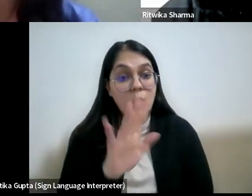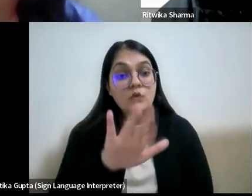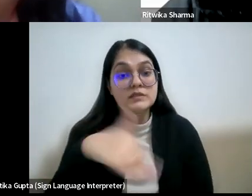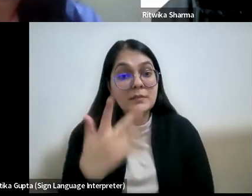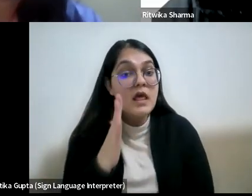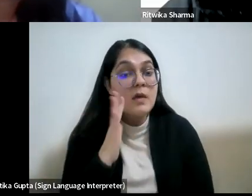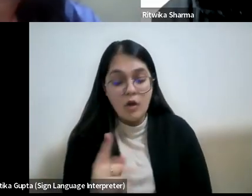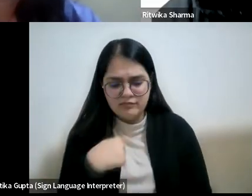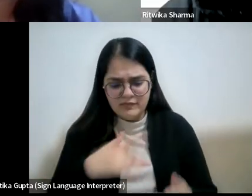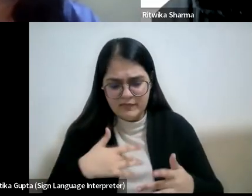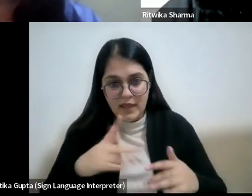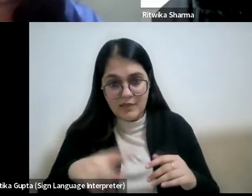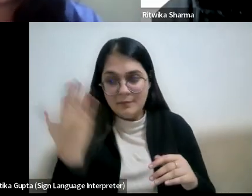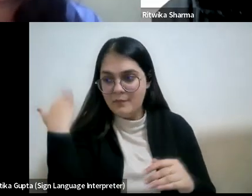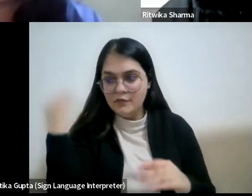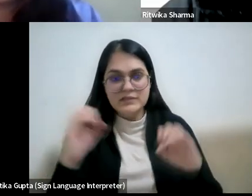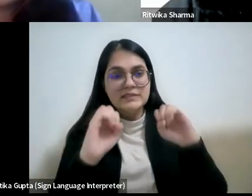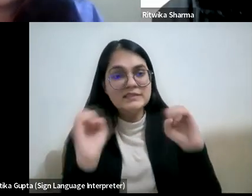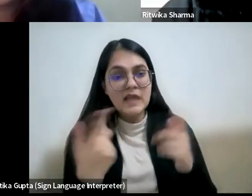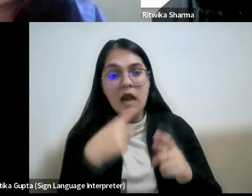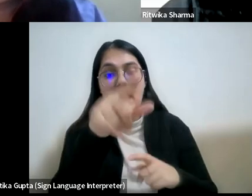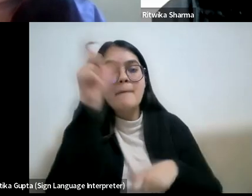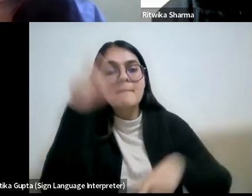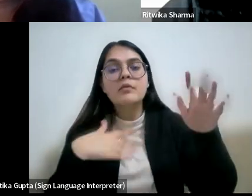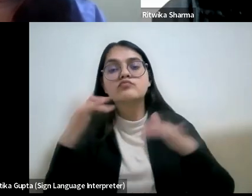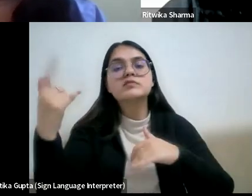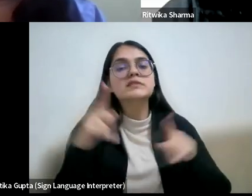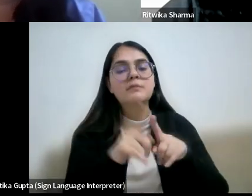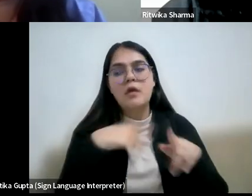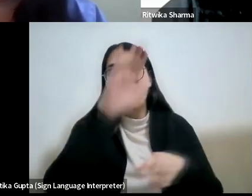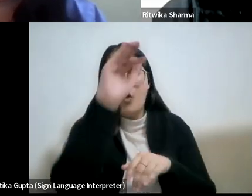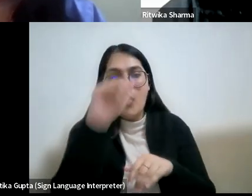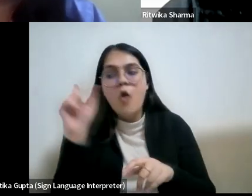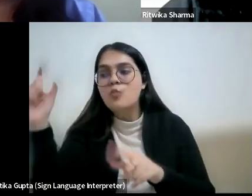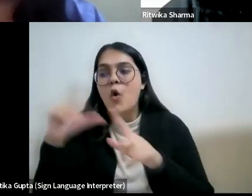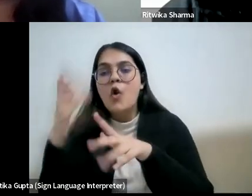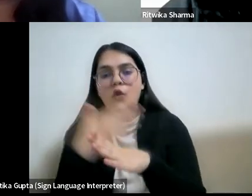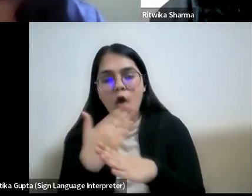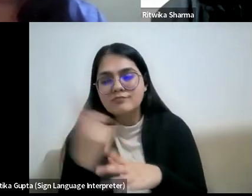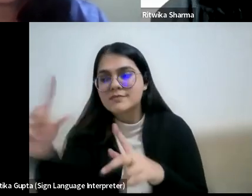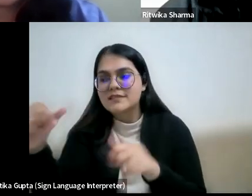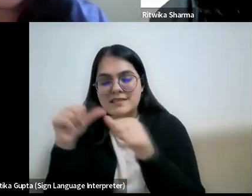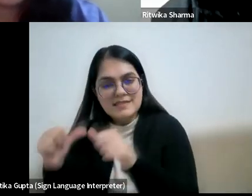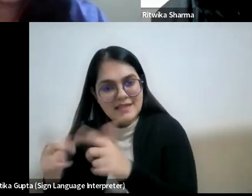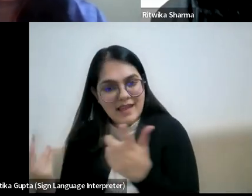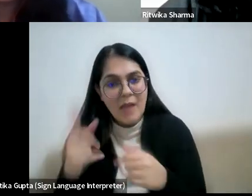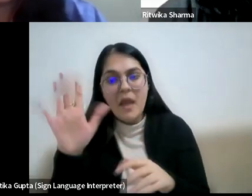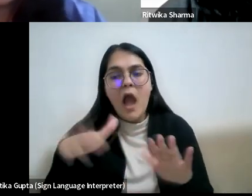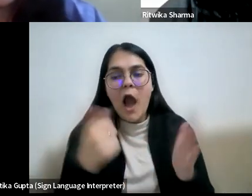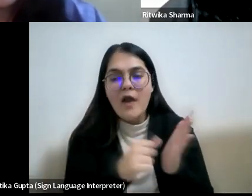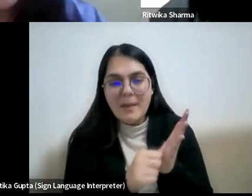the ones where we started was when I would call people, and we were certainly talking about documents and CA and implications of